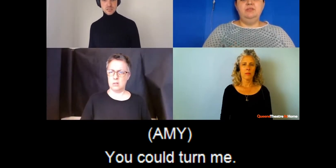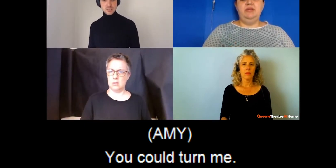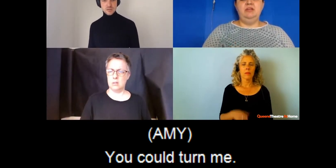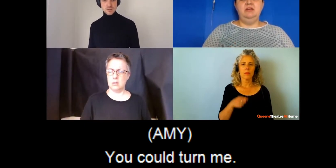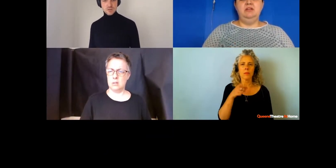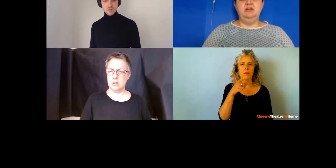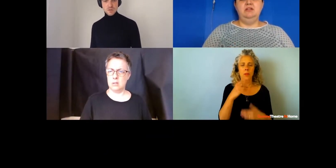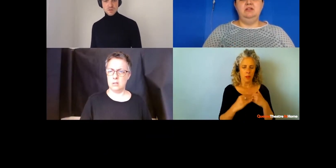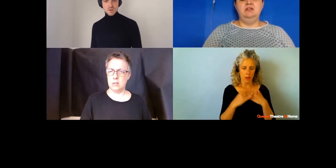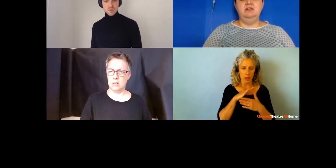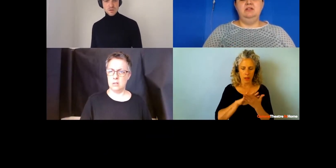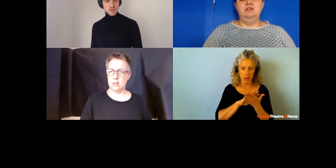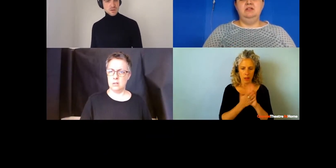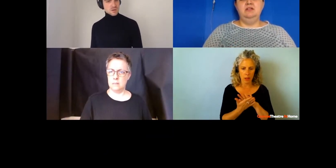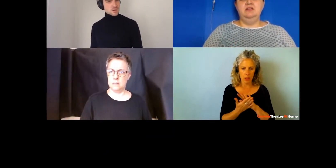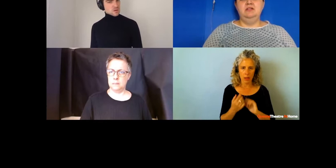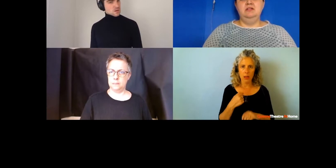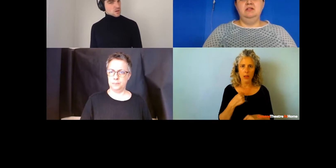turn me.